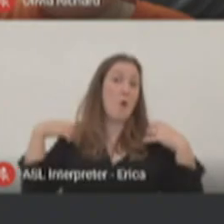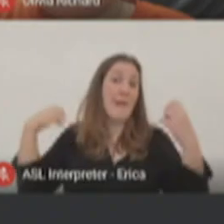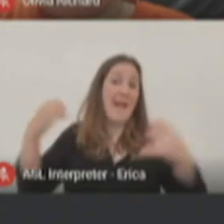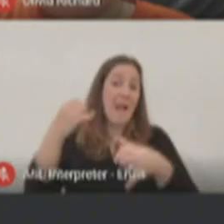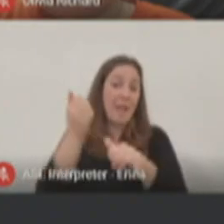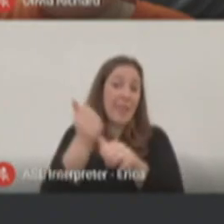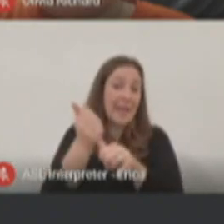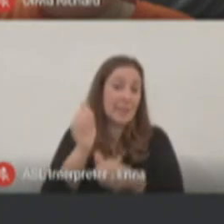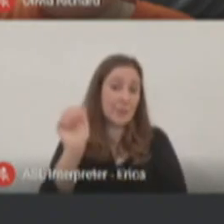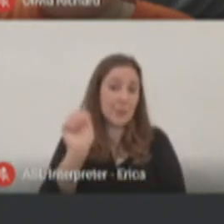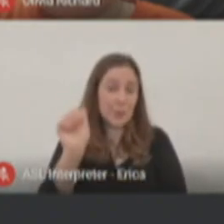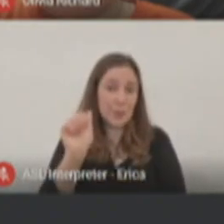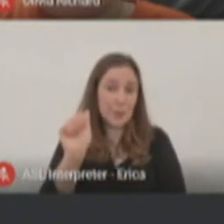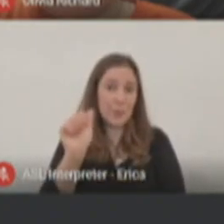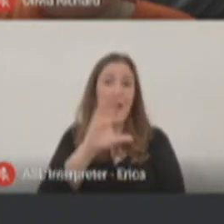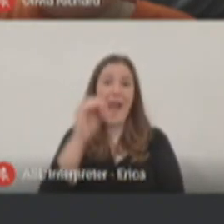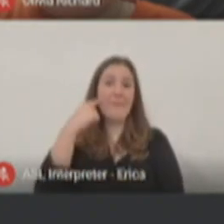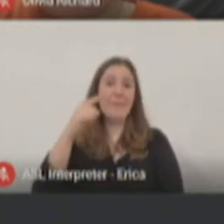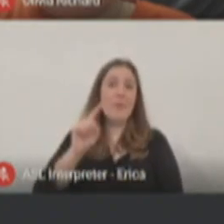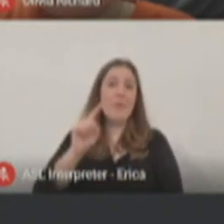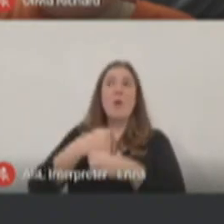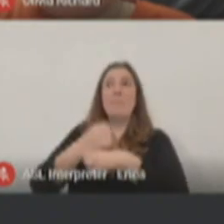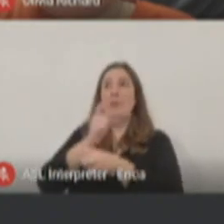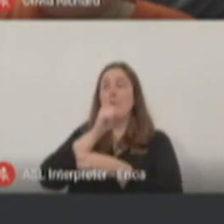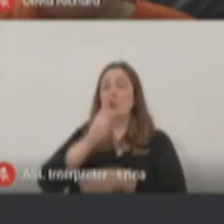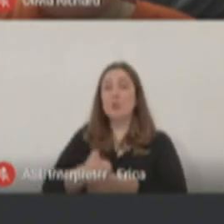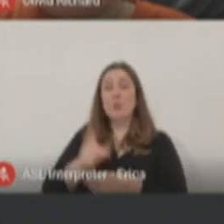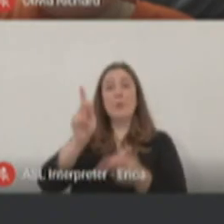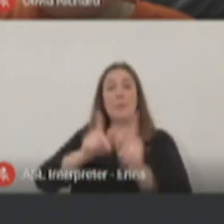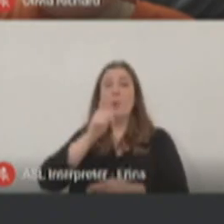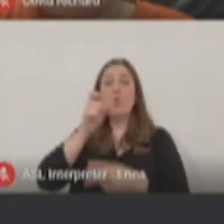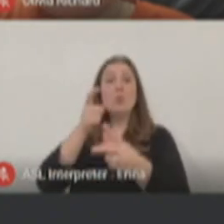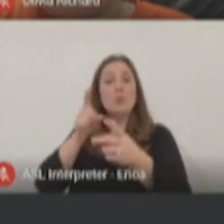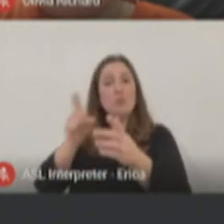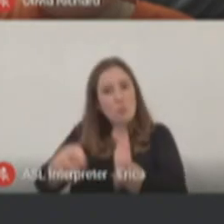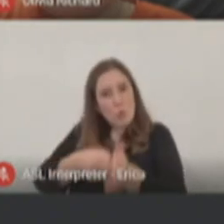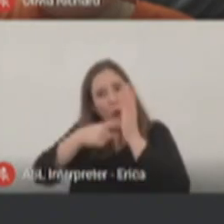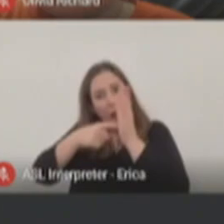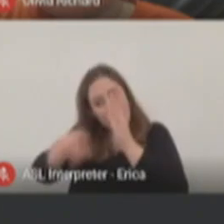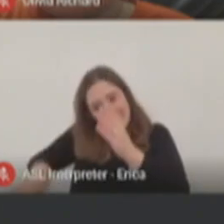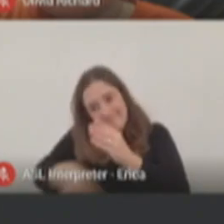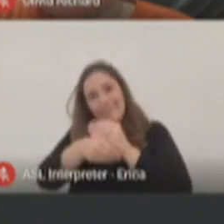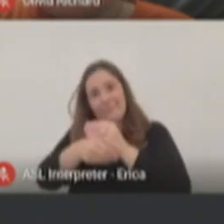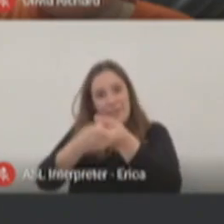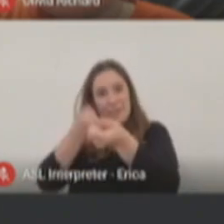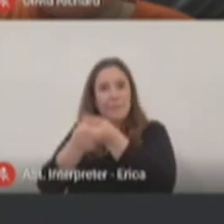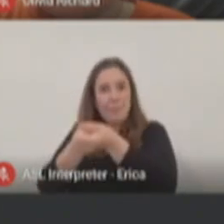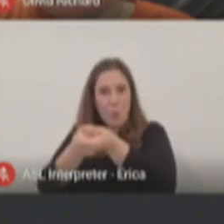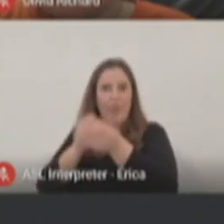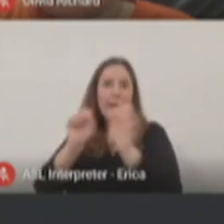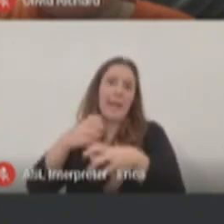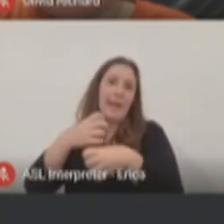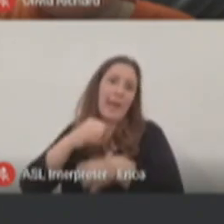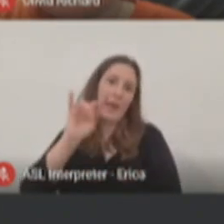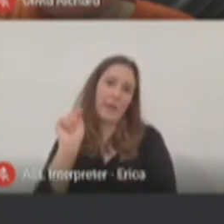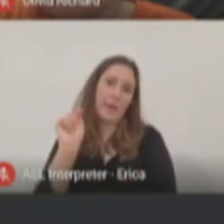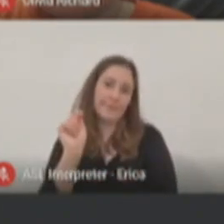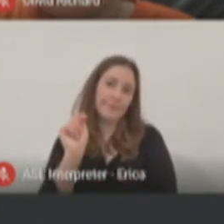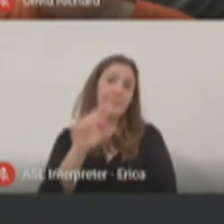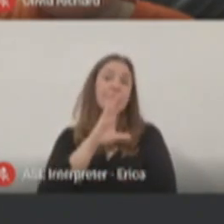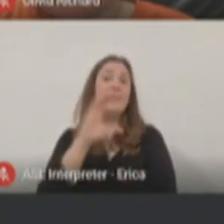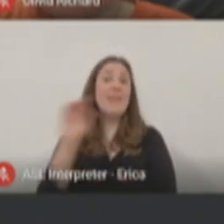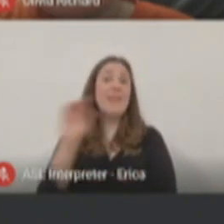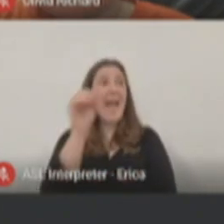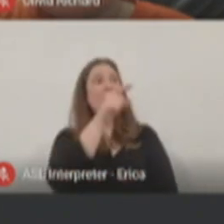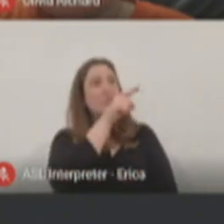for individuals who may need additional support to get vaccinated, as well as ensuring that locations